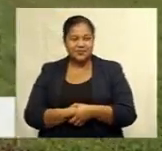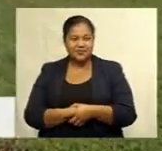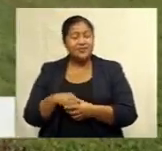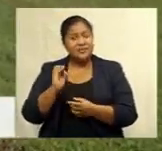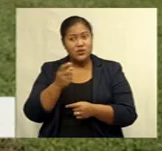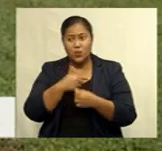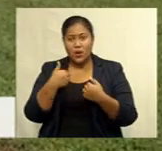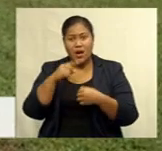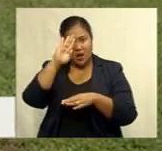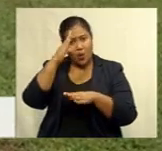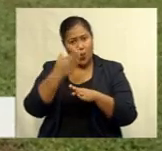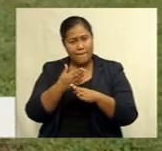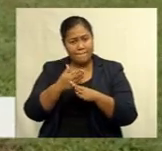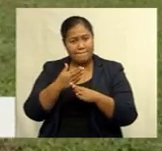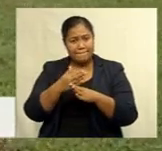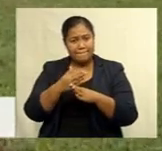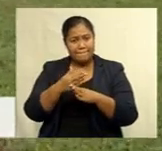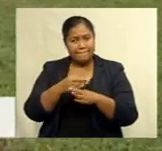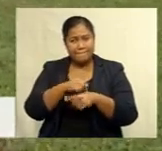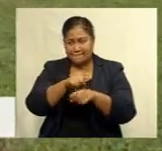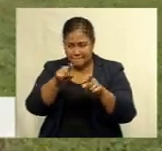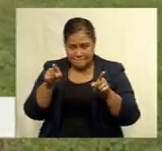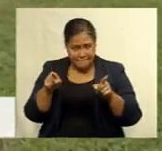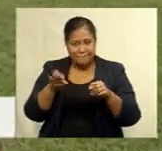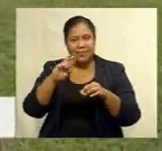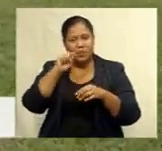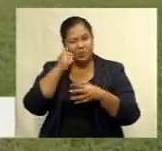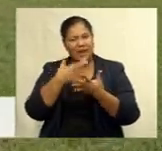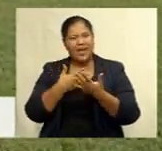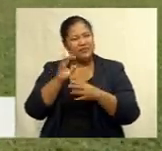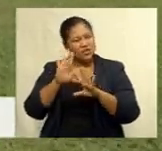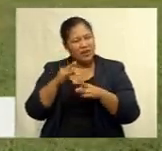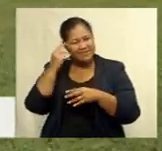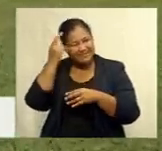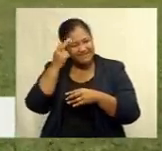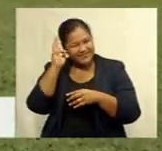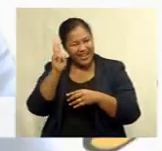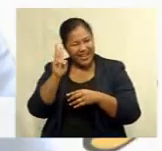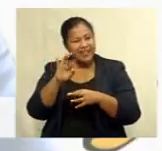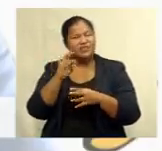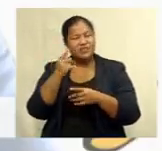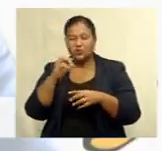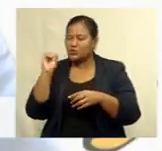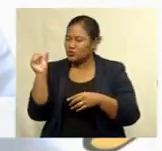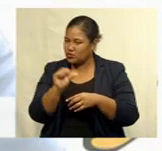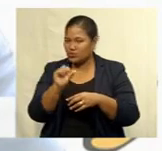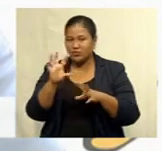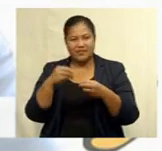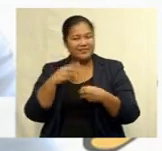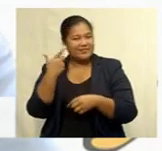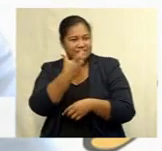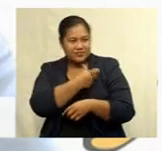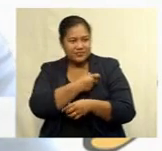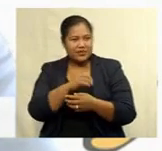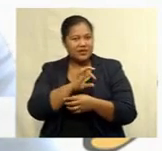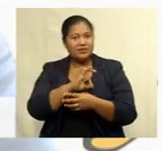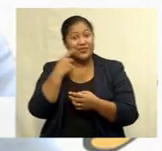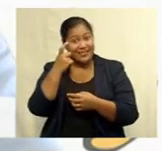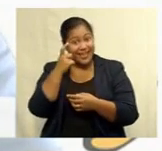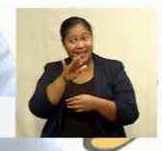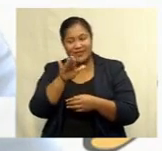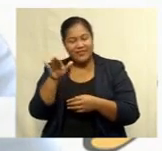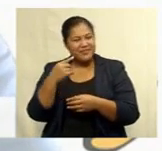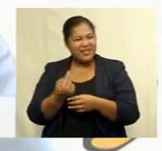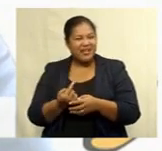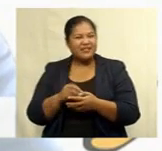hope everyone who is maybe doubting will consider once again to take care not only of themselves but